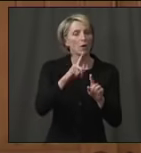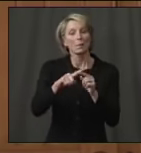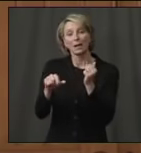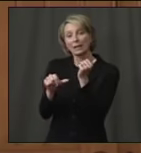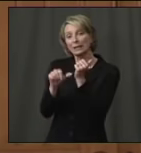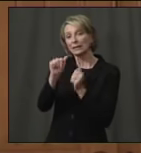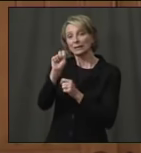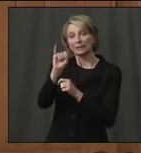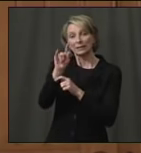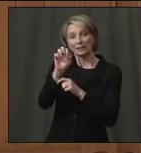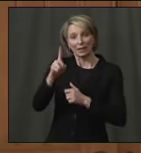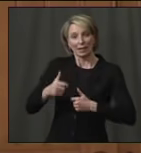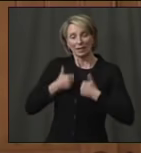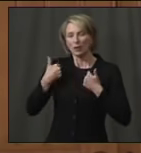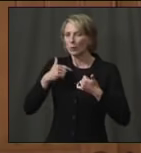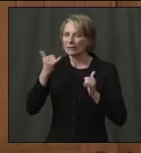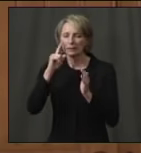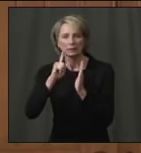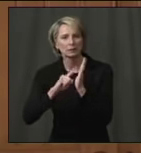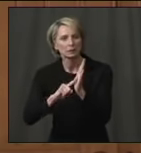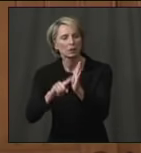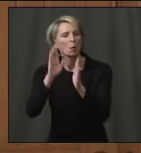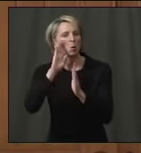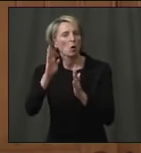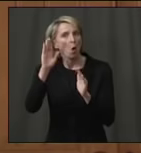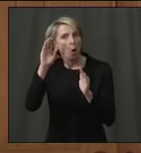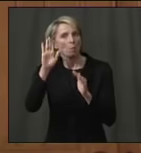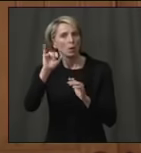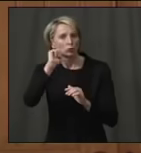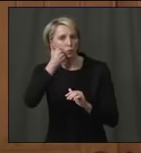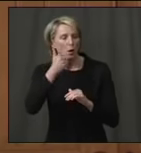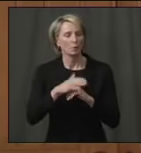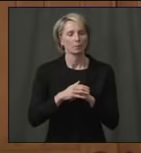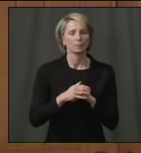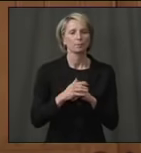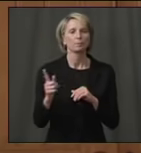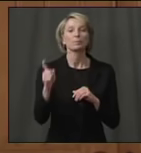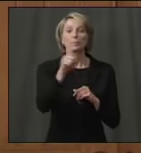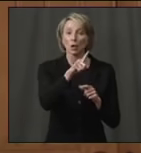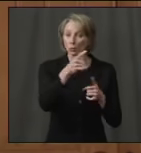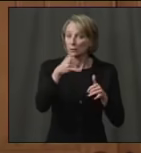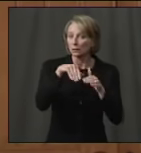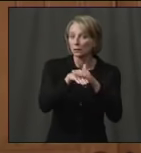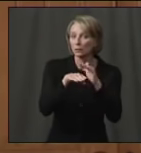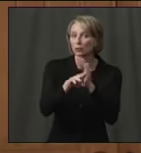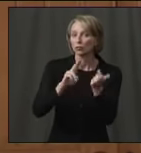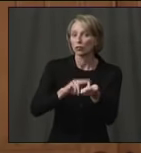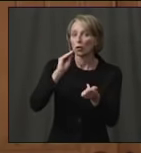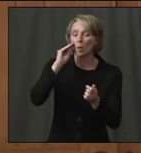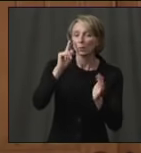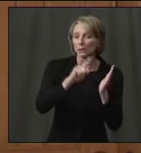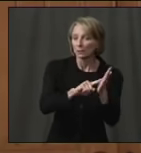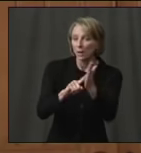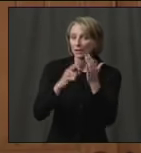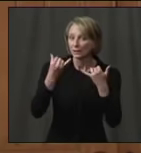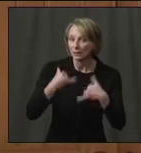tomorrow. And the inspections are continuing? Yep, up to 242 inspections of nursing homes